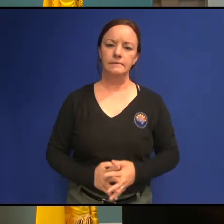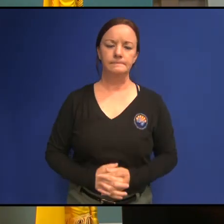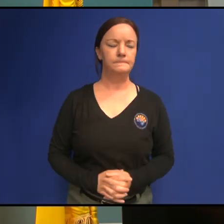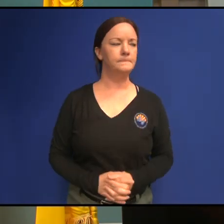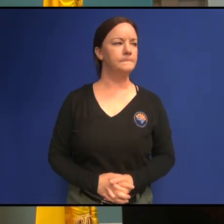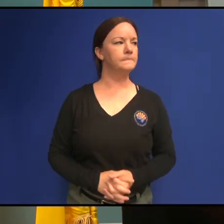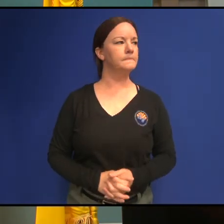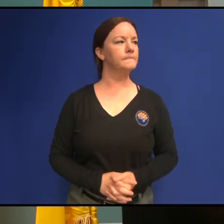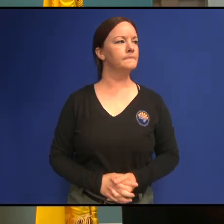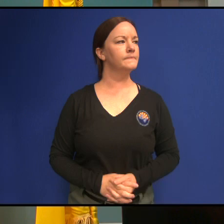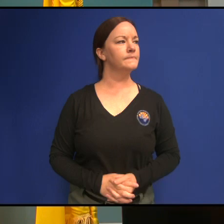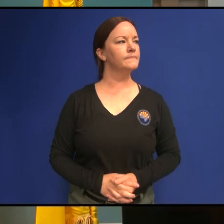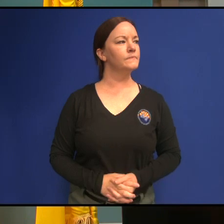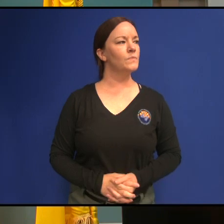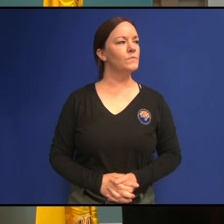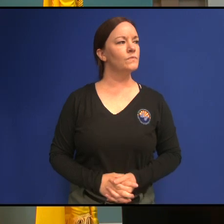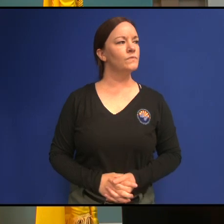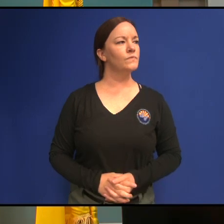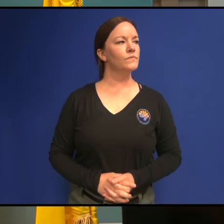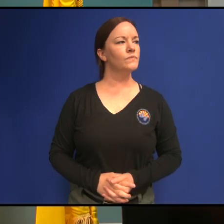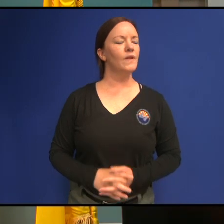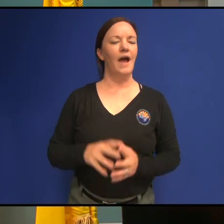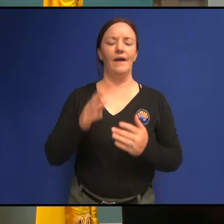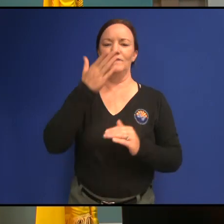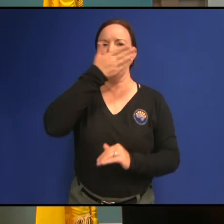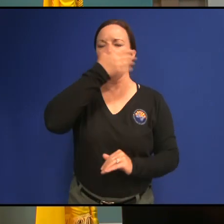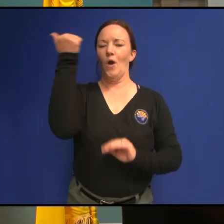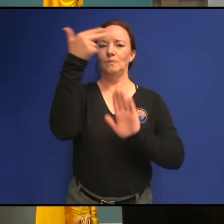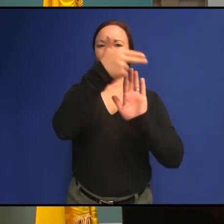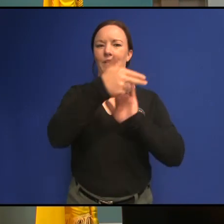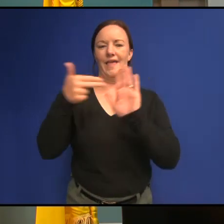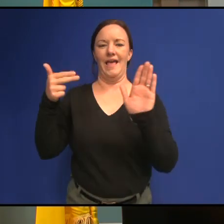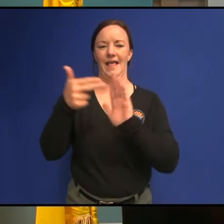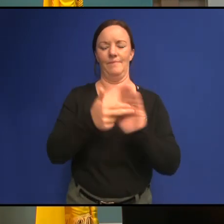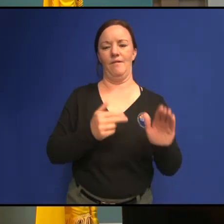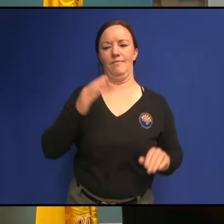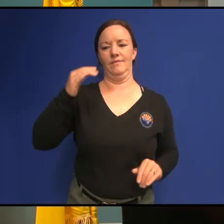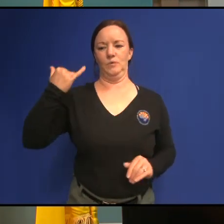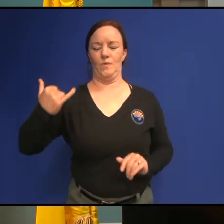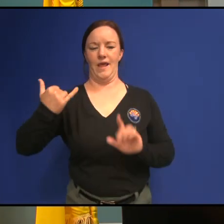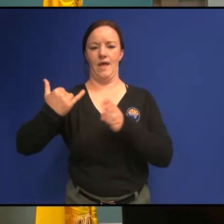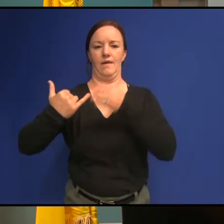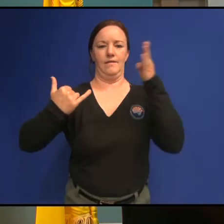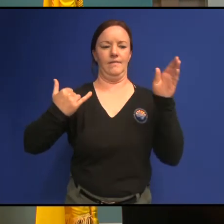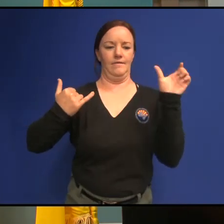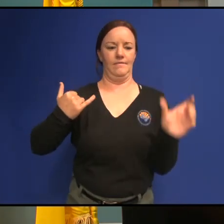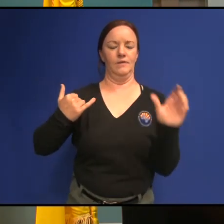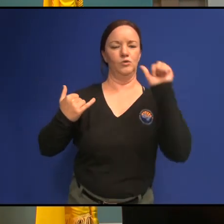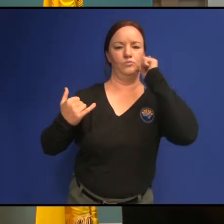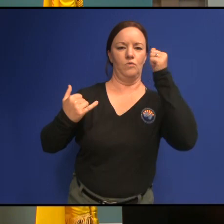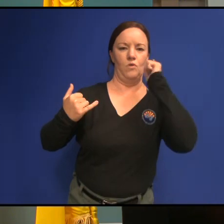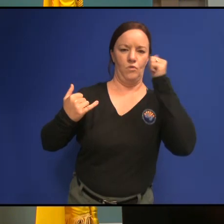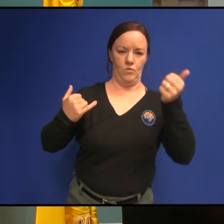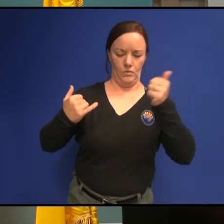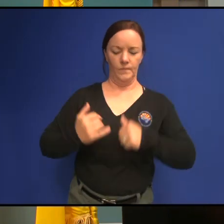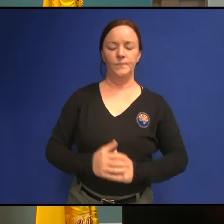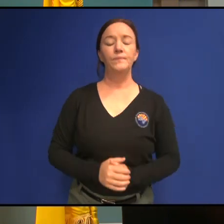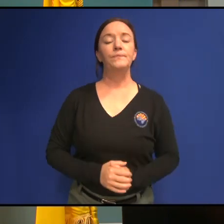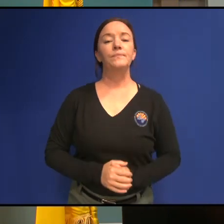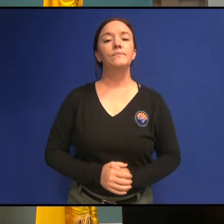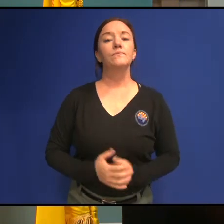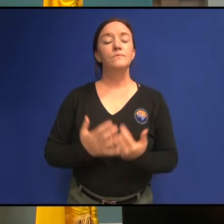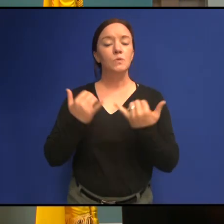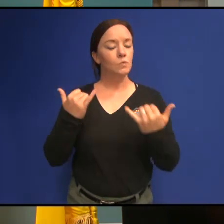So here's what we look like. This is today. I forgot to label these. This is tomorrow. So like I said, today we've got plenty of moisture still in